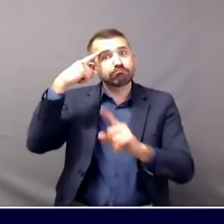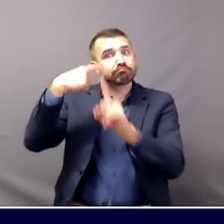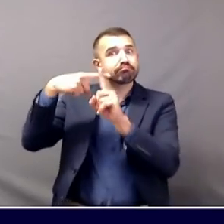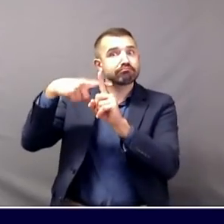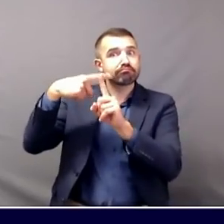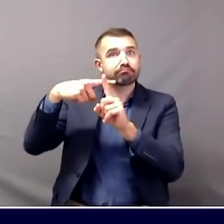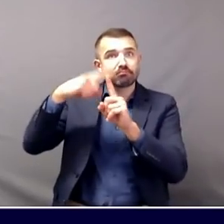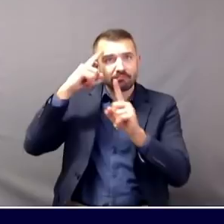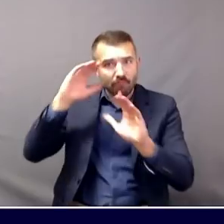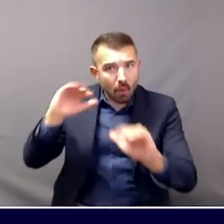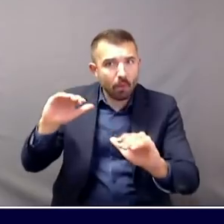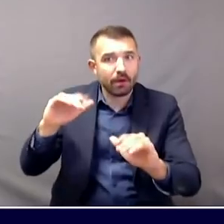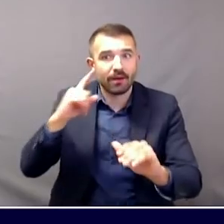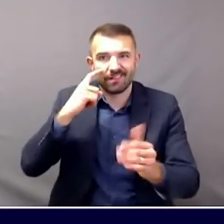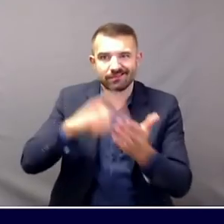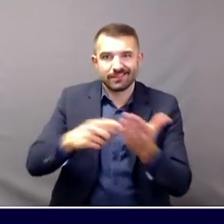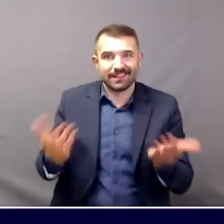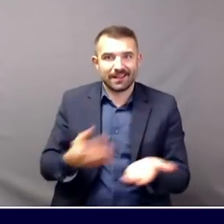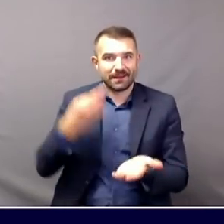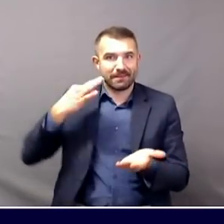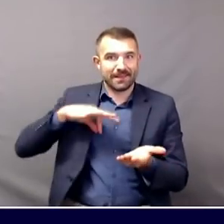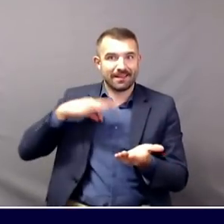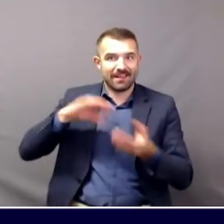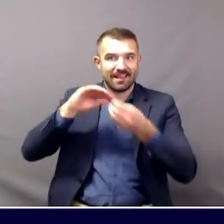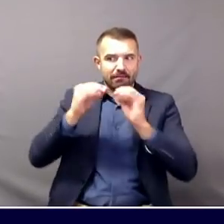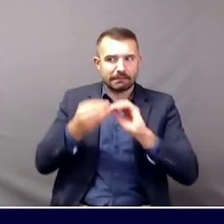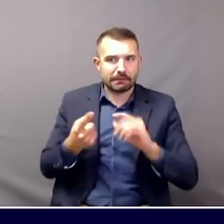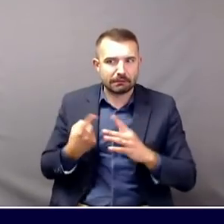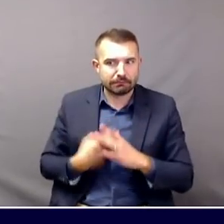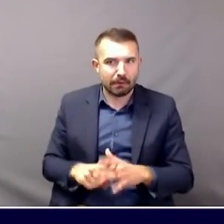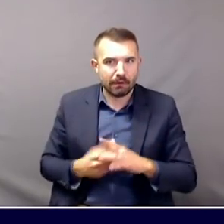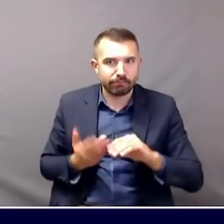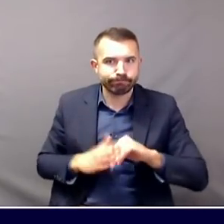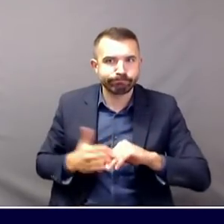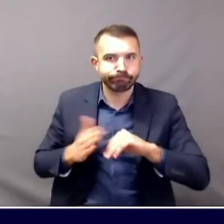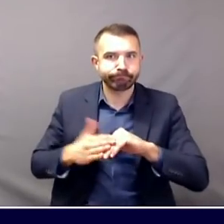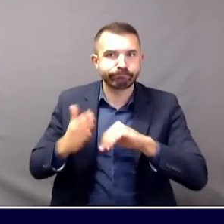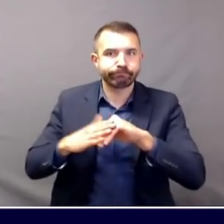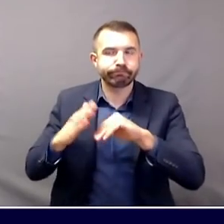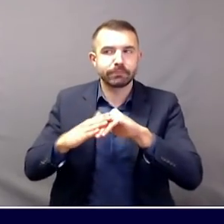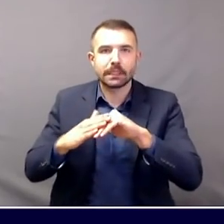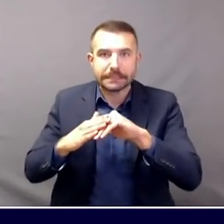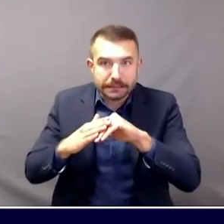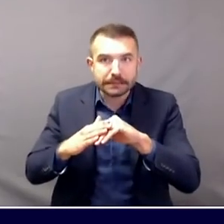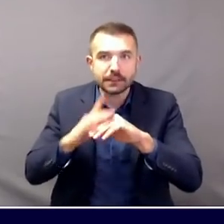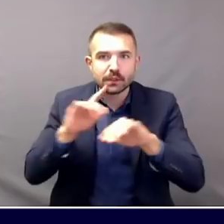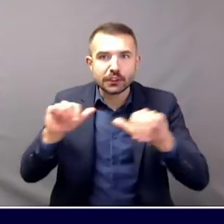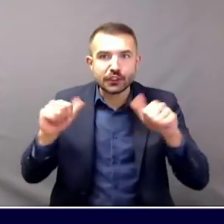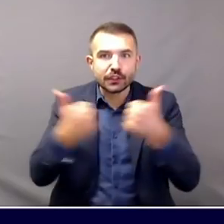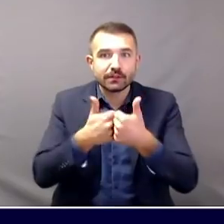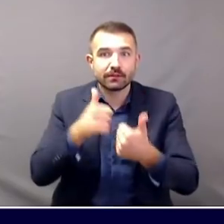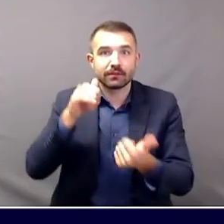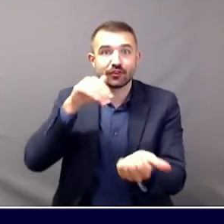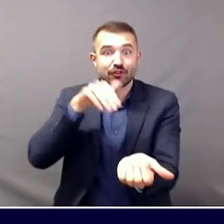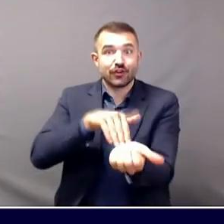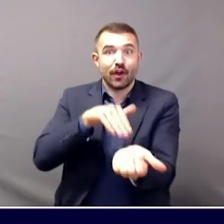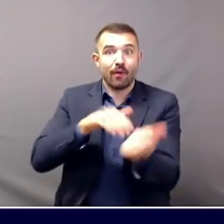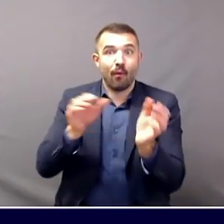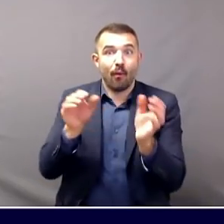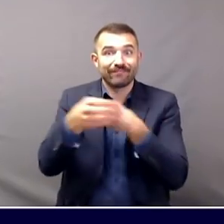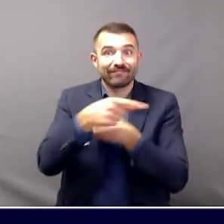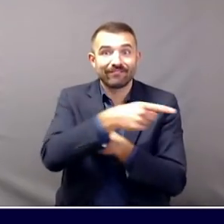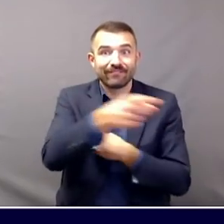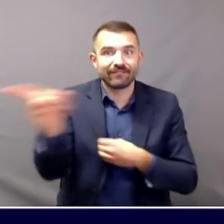But it also poses challenges for the clinical community. Identifying the patients who are the most likely to benefit from this